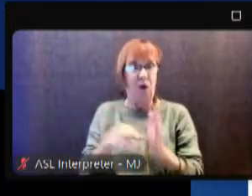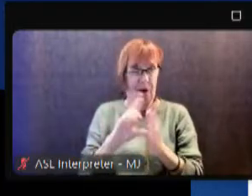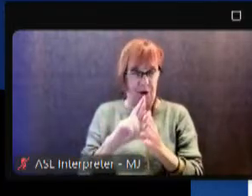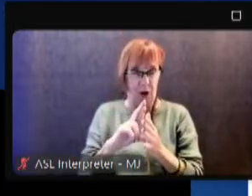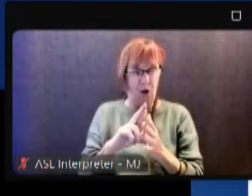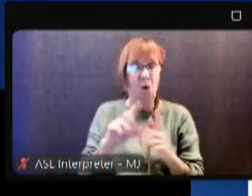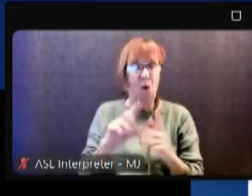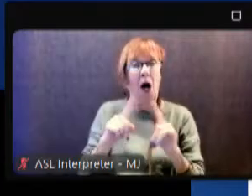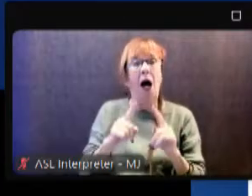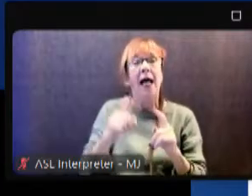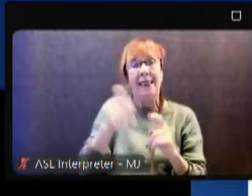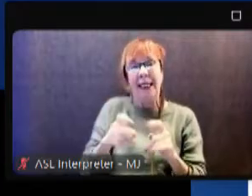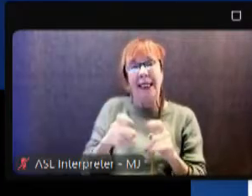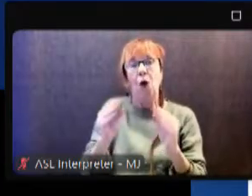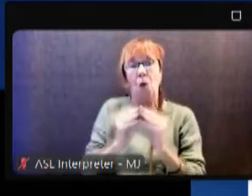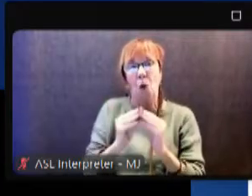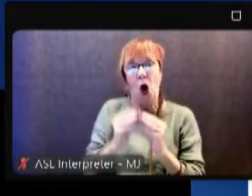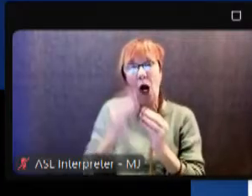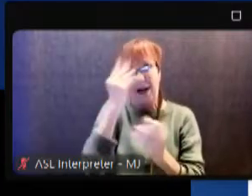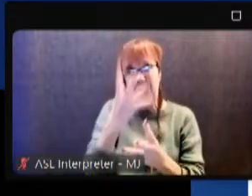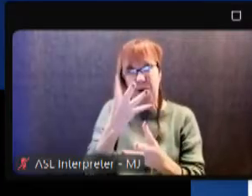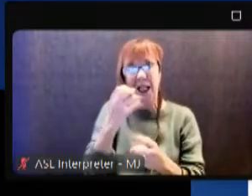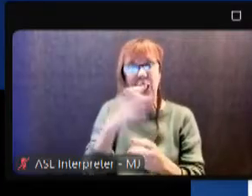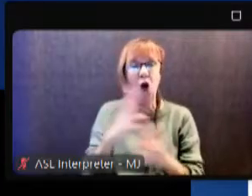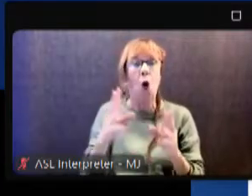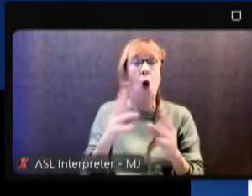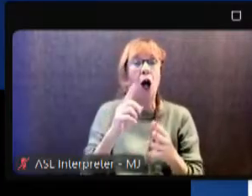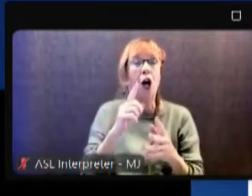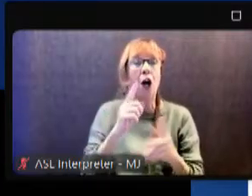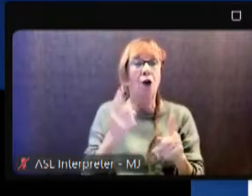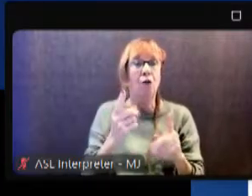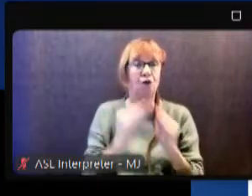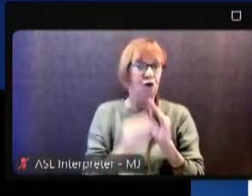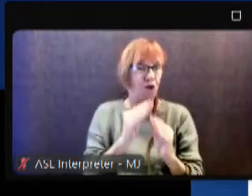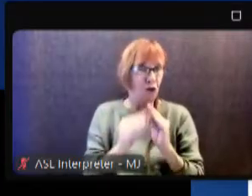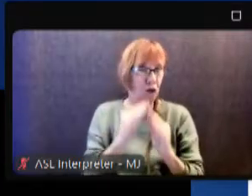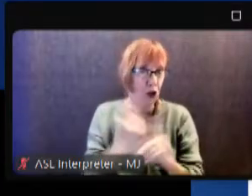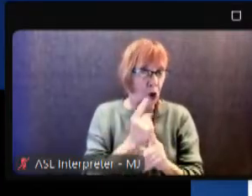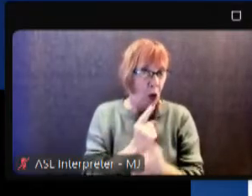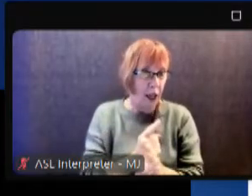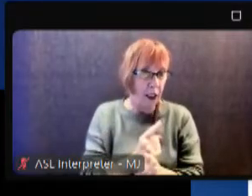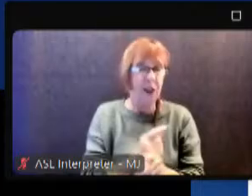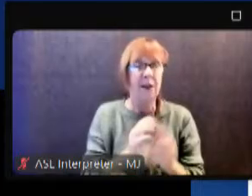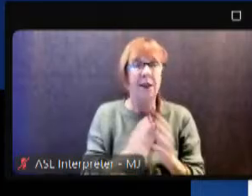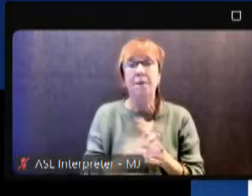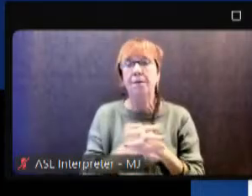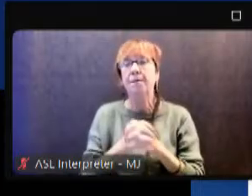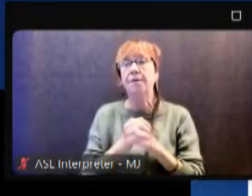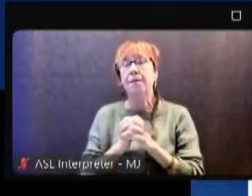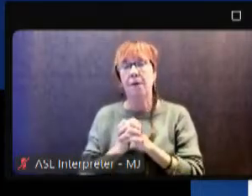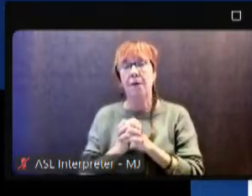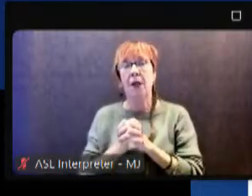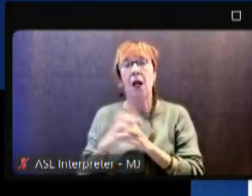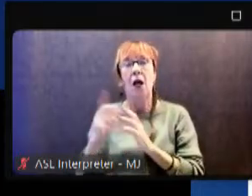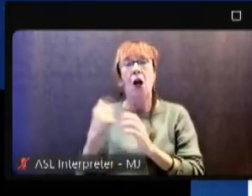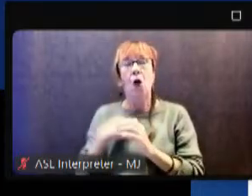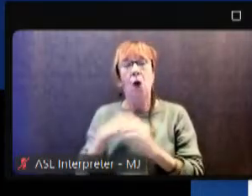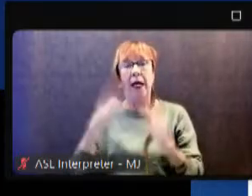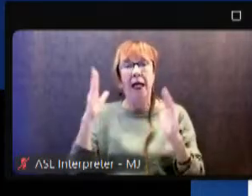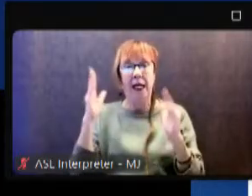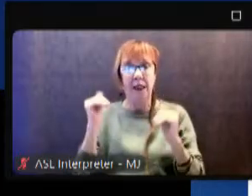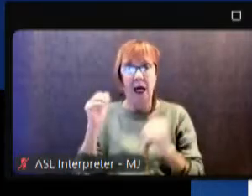additional information or provided corrections to complete their review. As mentioned by both the supervisor and Mitch, we expect that the